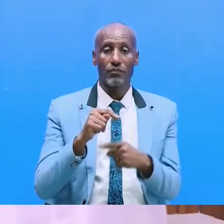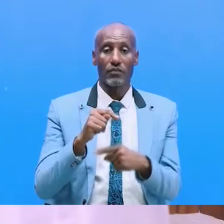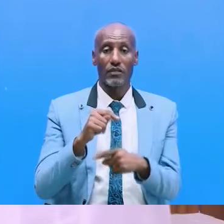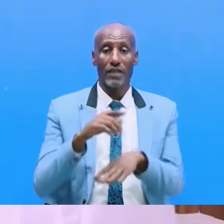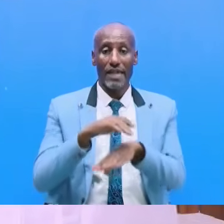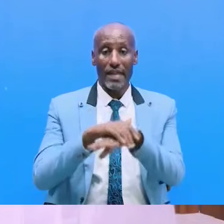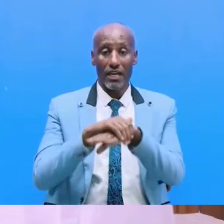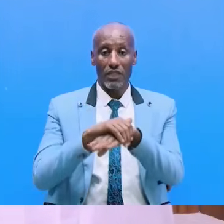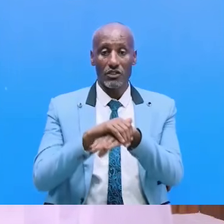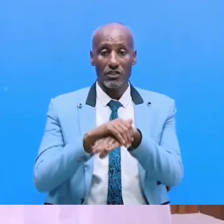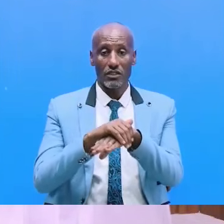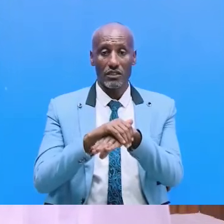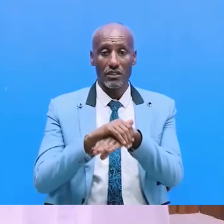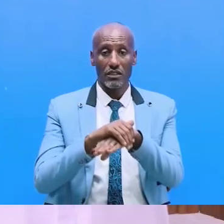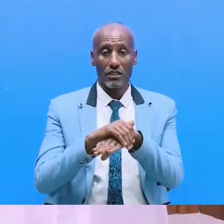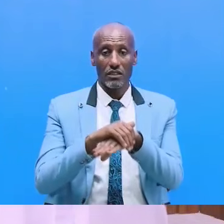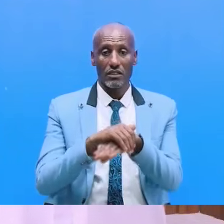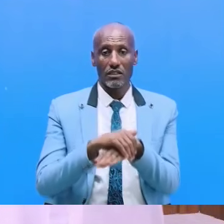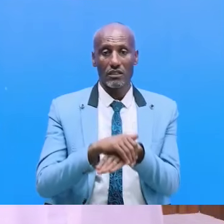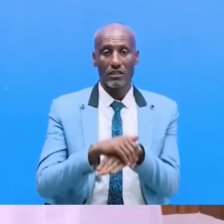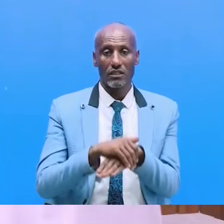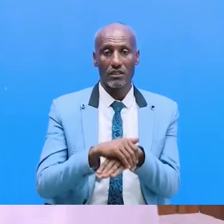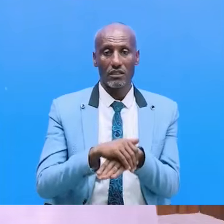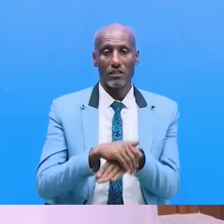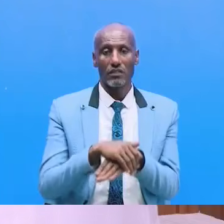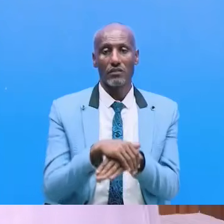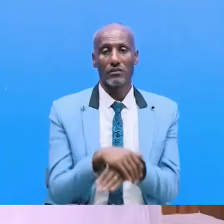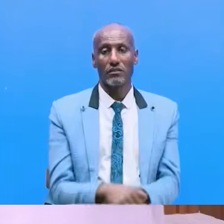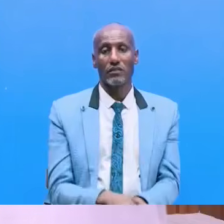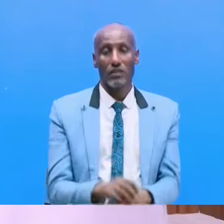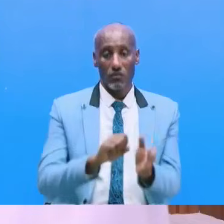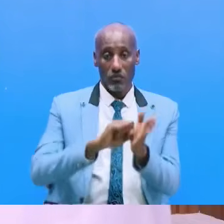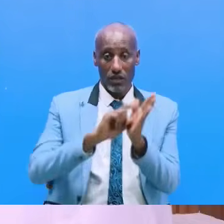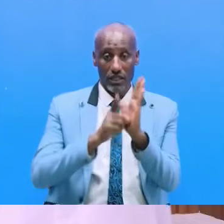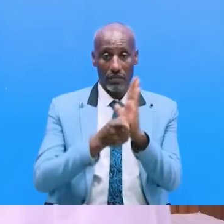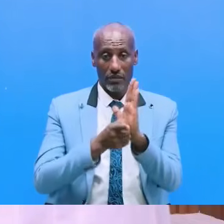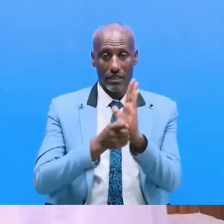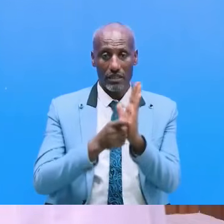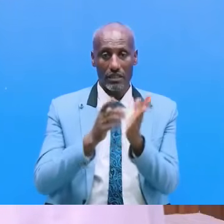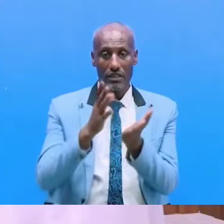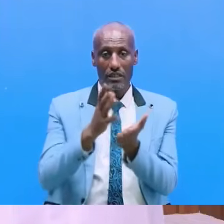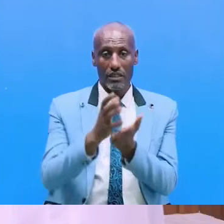have like common rule for every day. So, for example, some